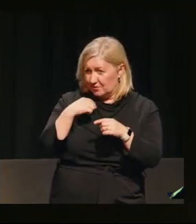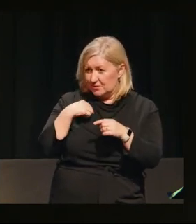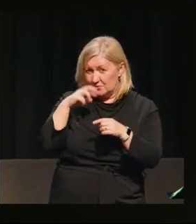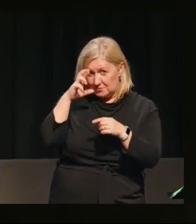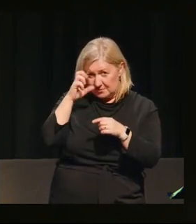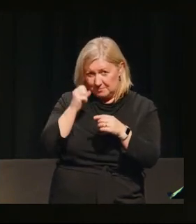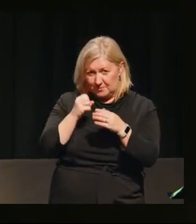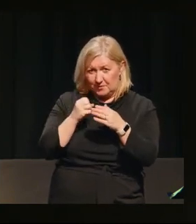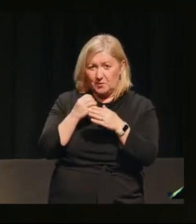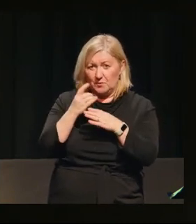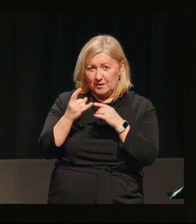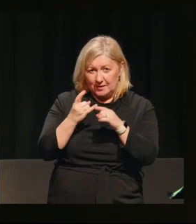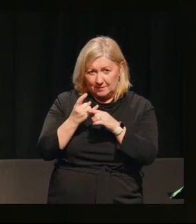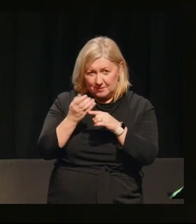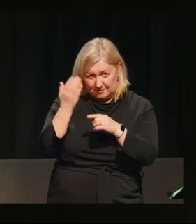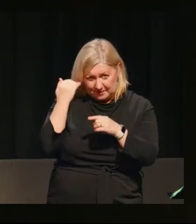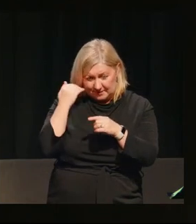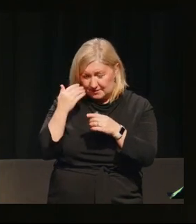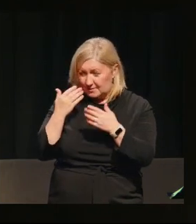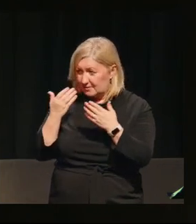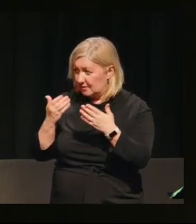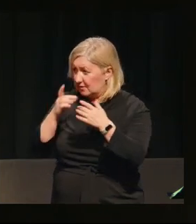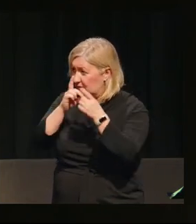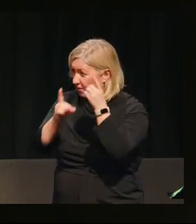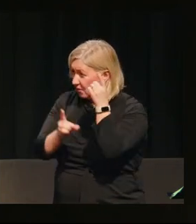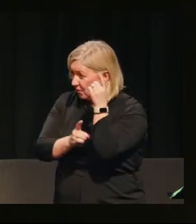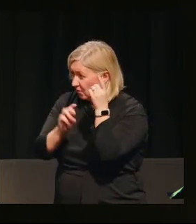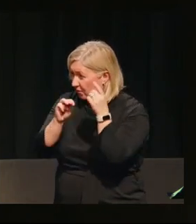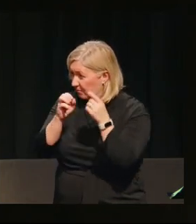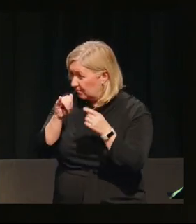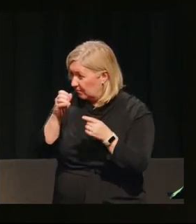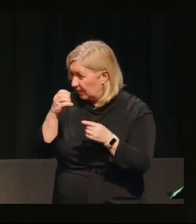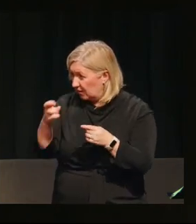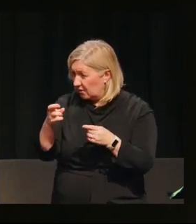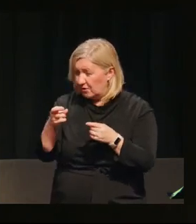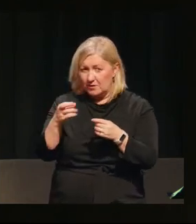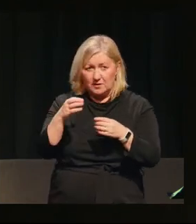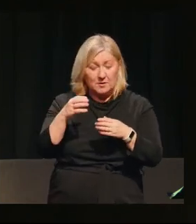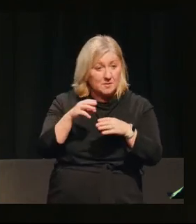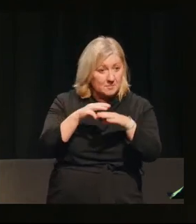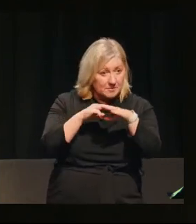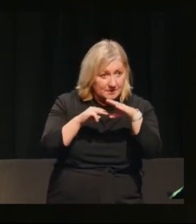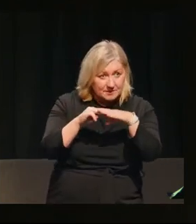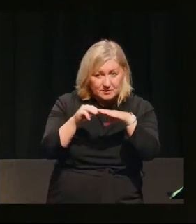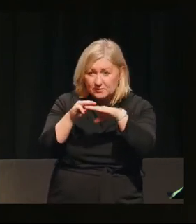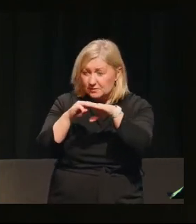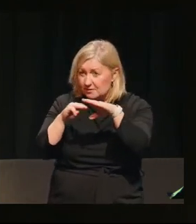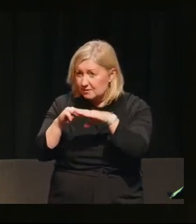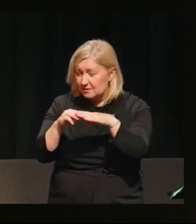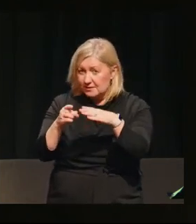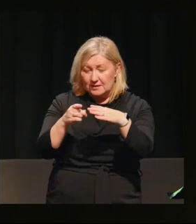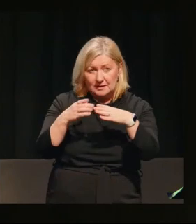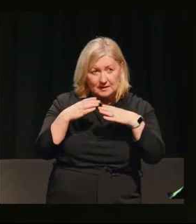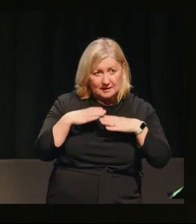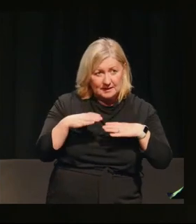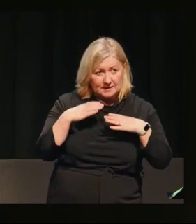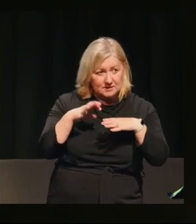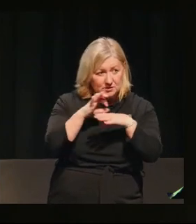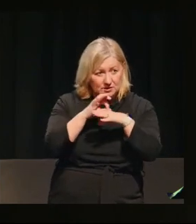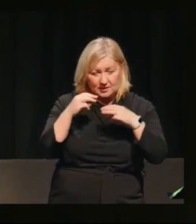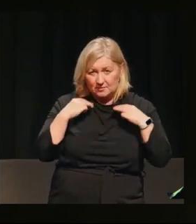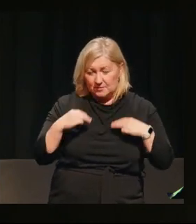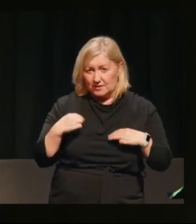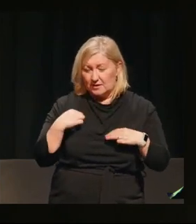Kamora. Lord Mayor, Ministers, Public Reps, ladies and gentlemen, I'm honoured to be here this evening